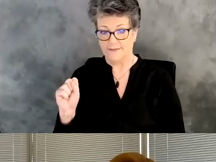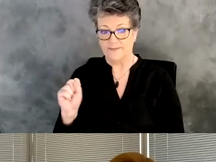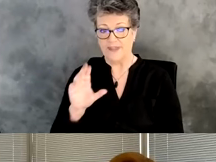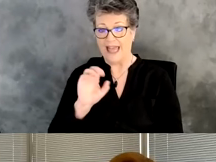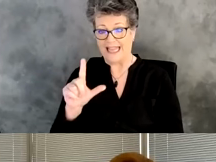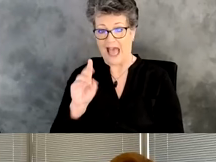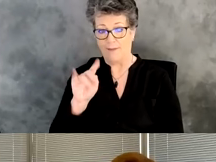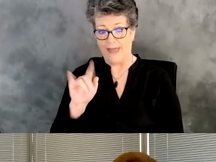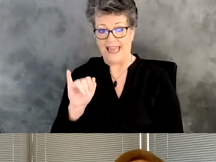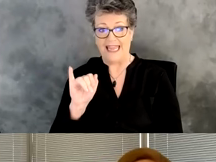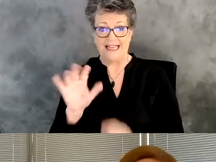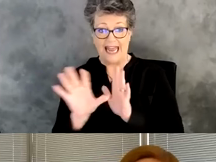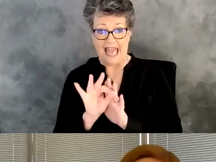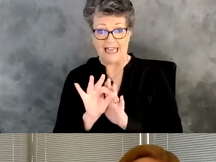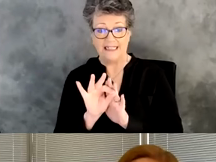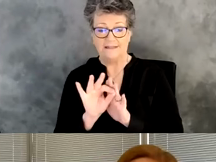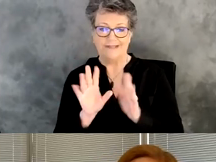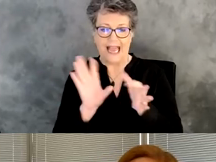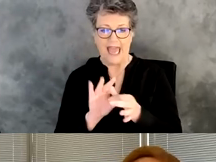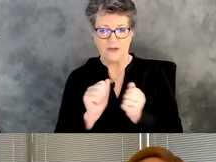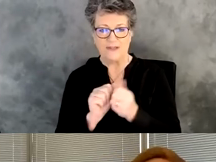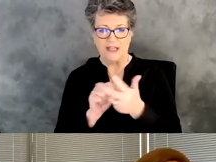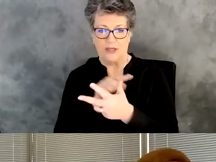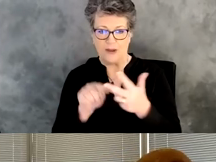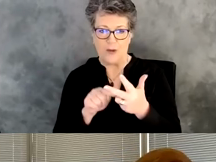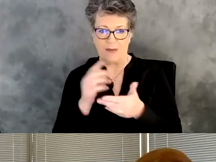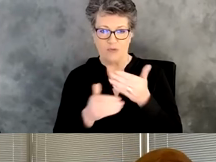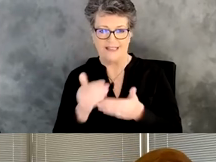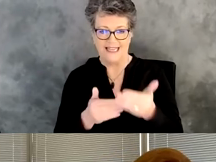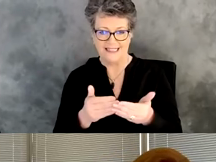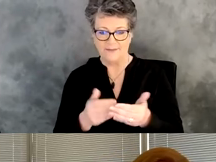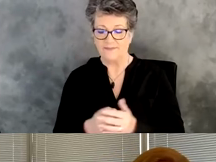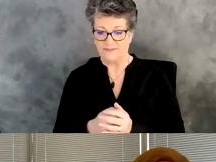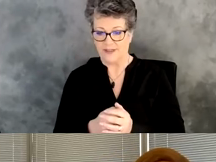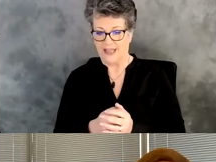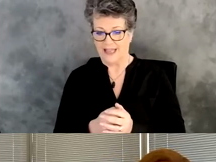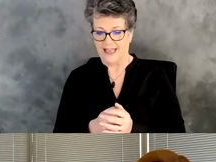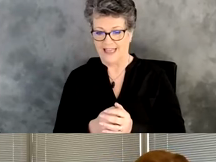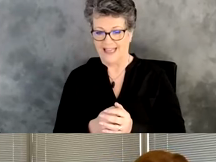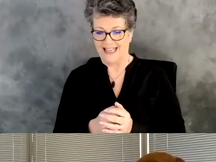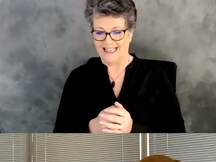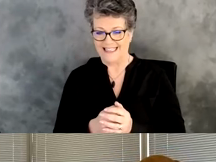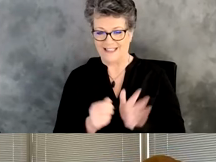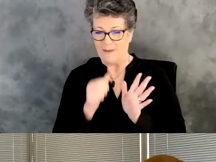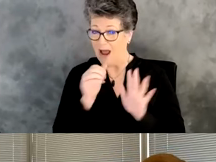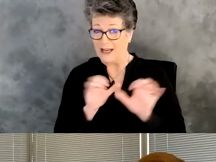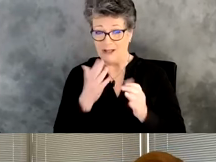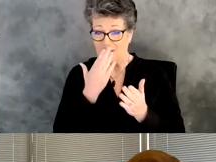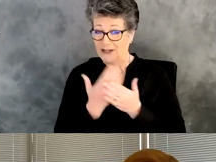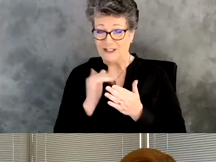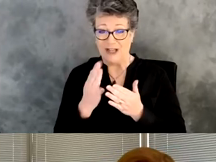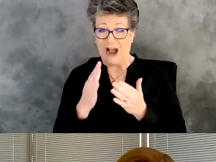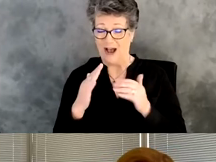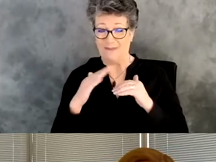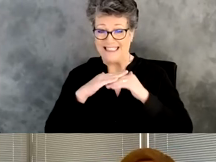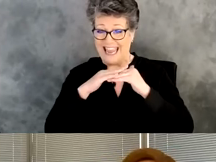CalMedi-Connect was a three-way contract. So anyway, there's so much technical stuff. I'm gonna not do a good job of staying at high level